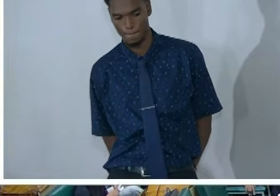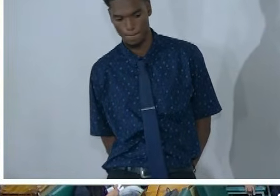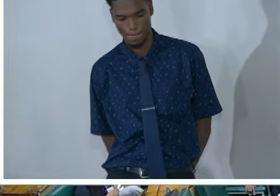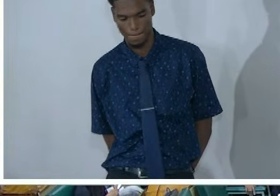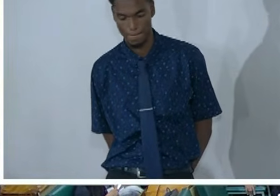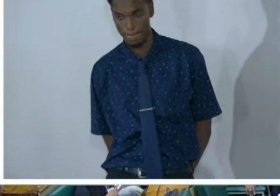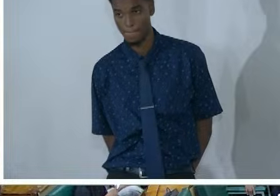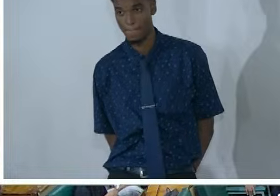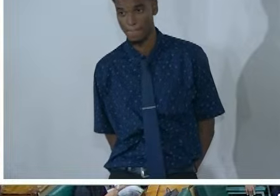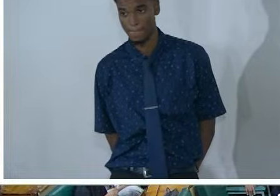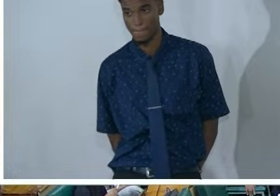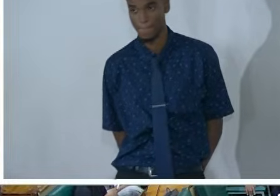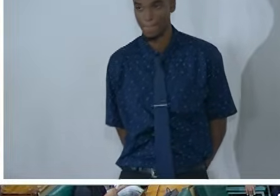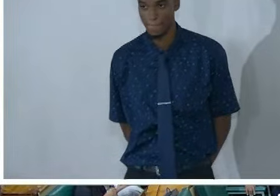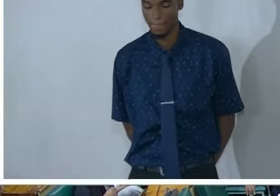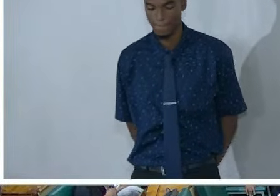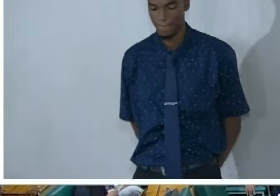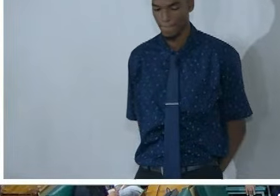Mr. Speaker,